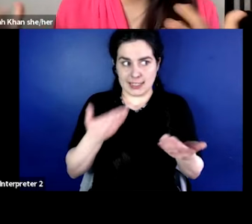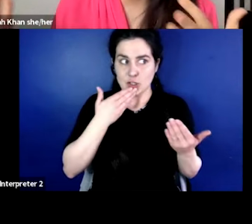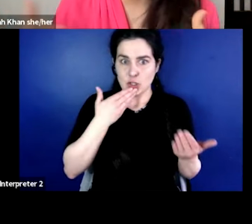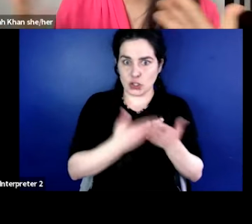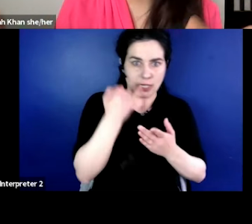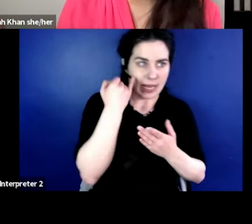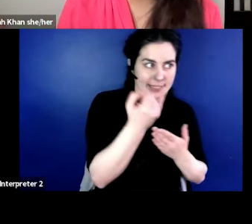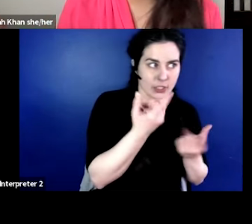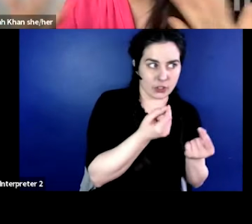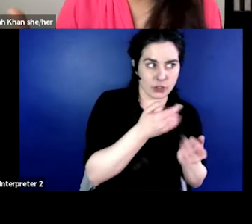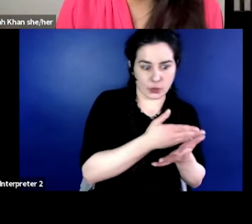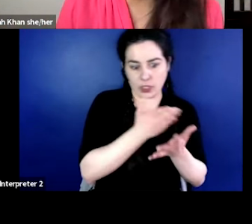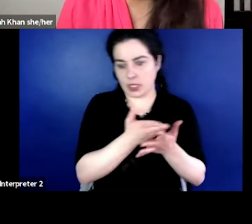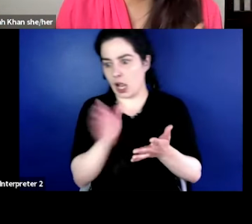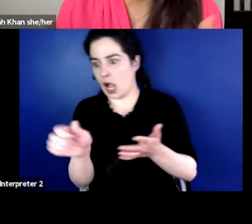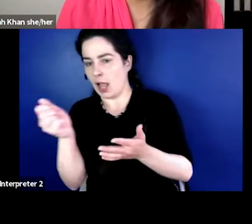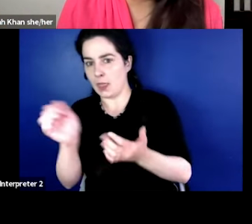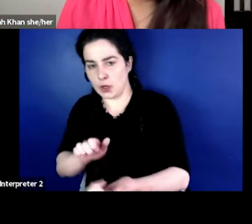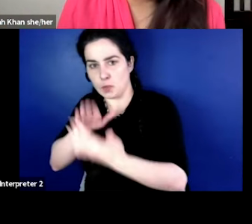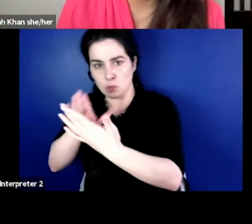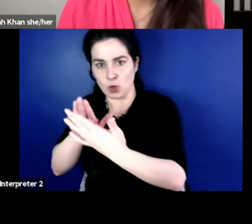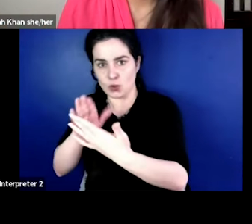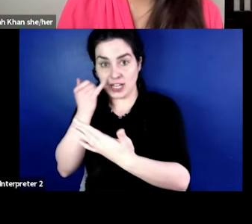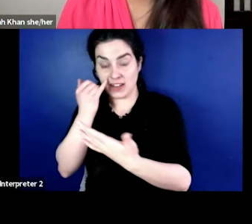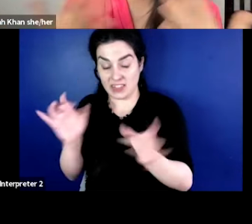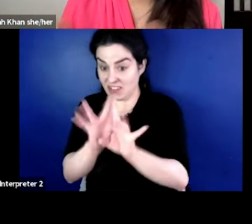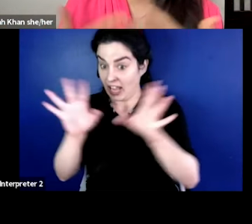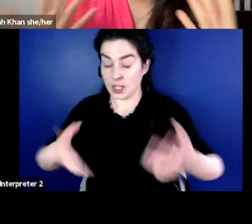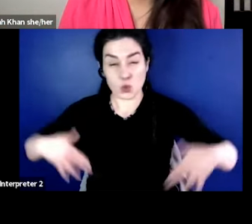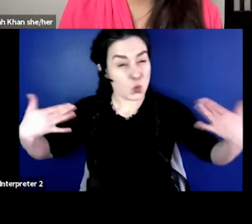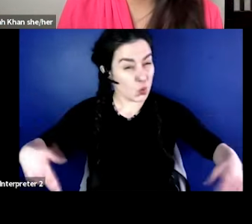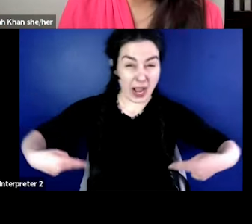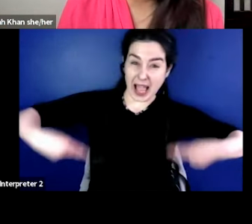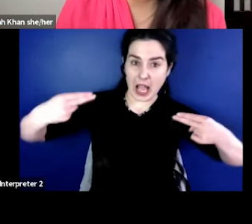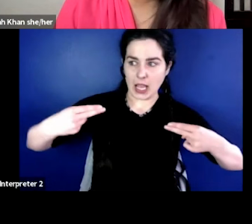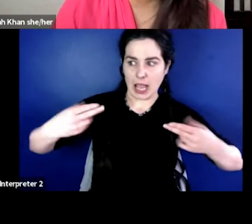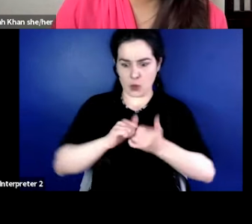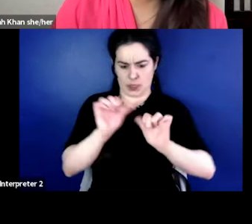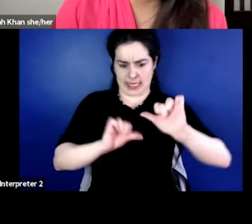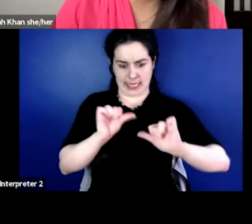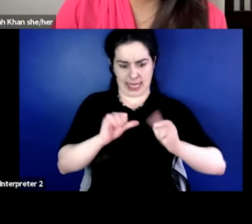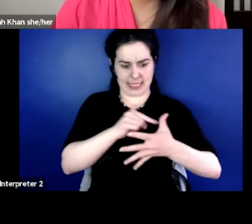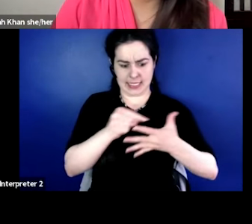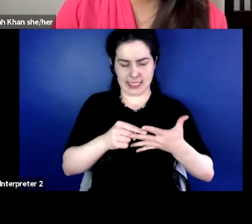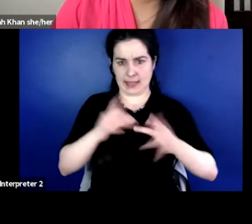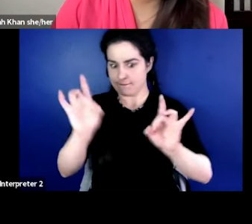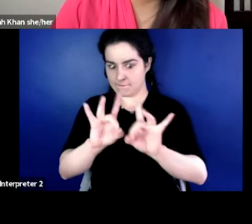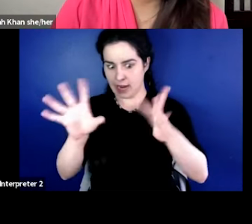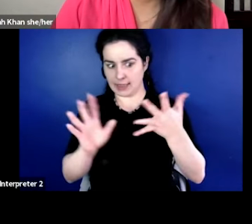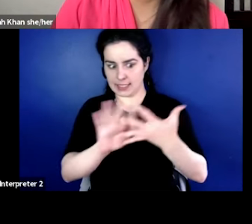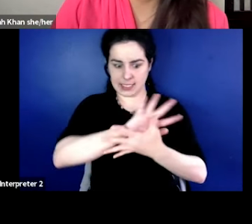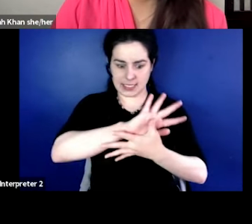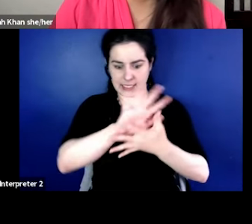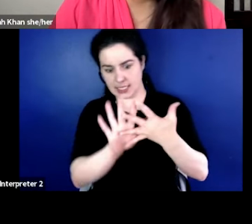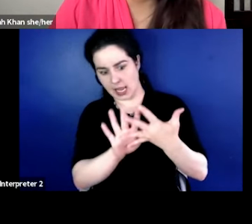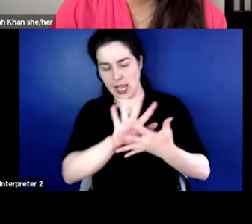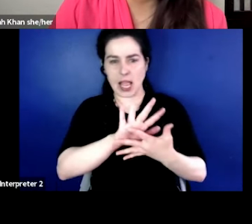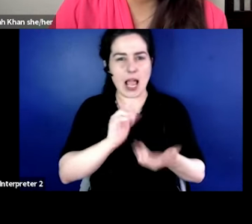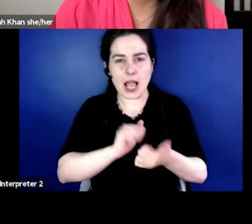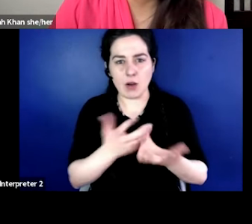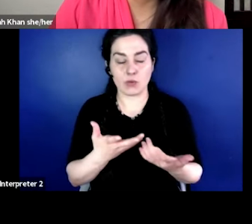there's violence is really high here? How do we assess that? What do we look at? And so this will actually give us some more guidelines on that, which I know for many of us in the movement, it's something